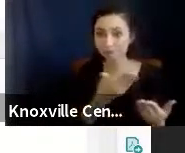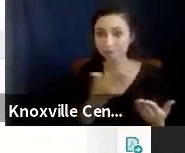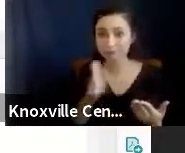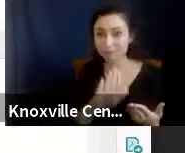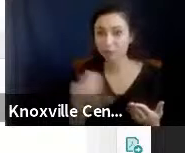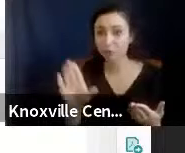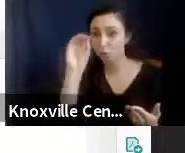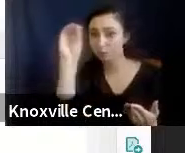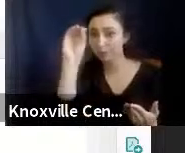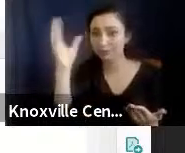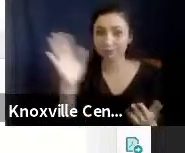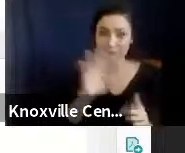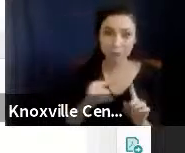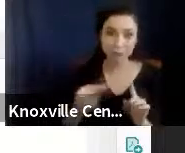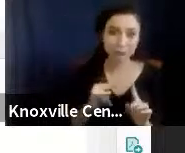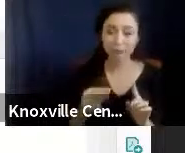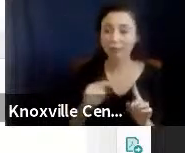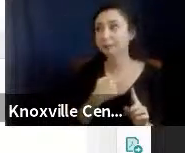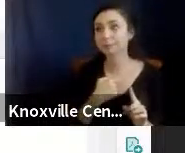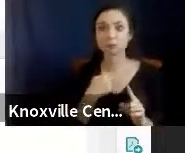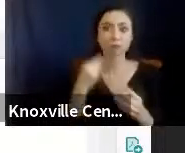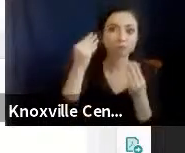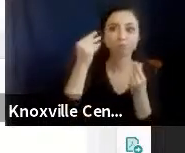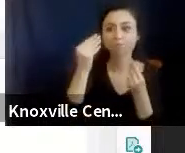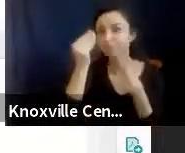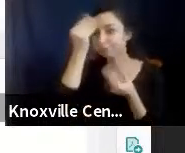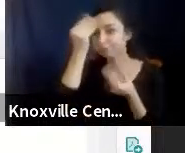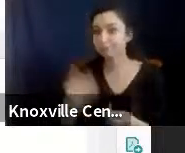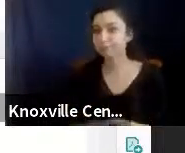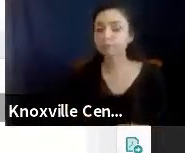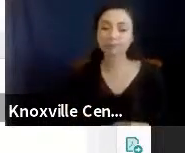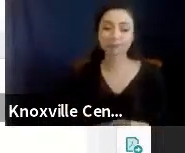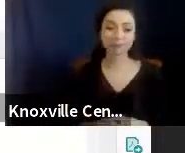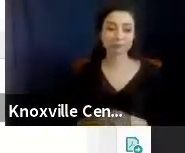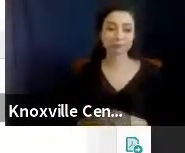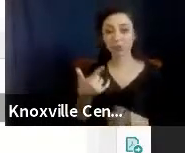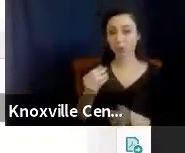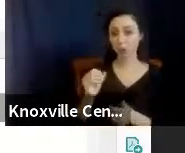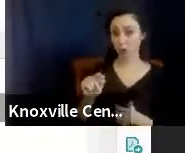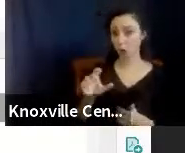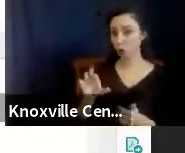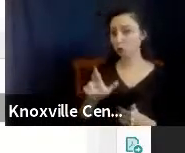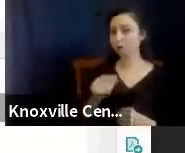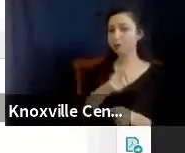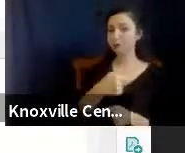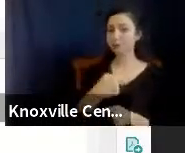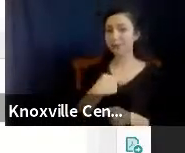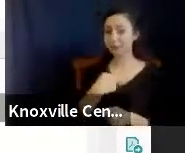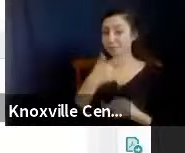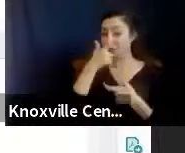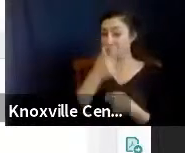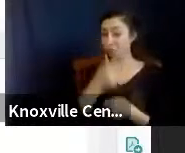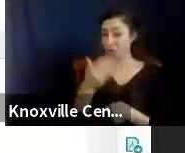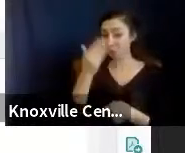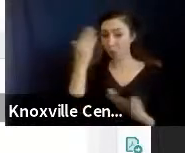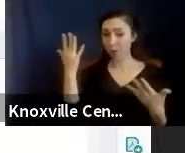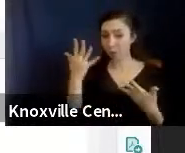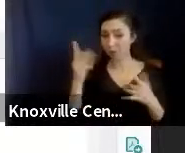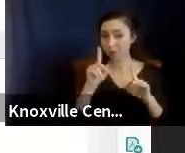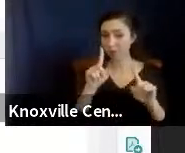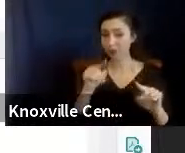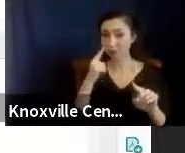that, but just thinking out loud. I would be interested in knowing what the attendance rate is